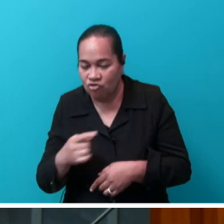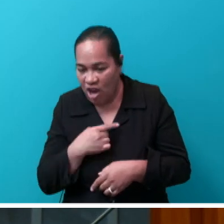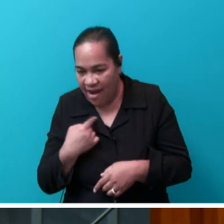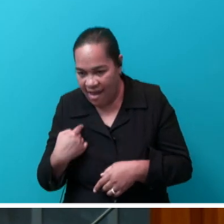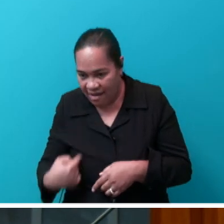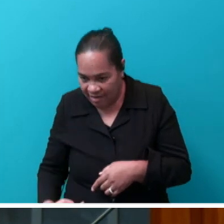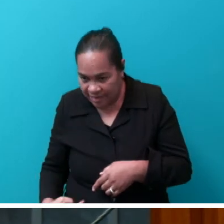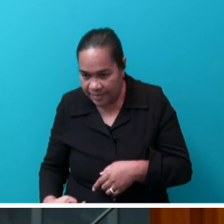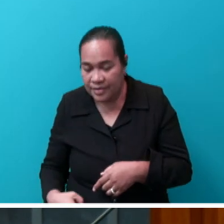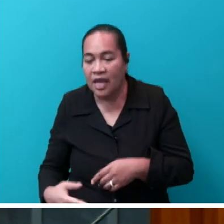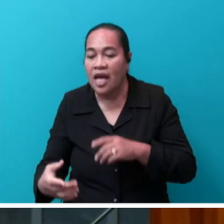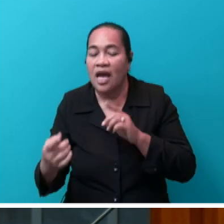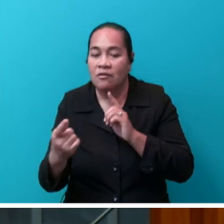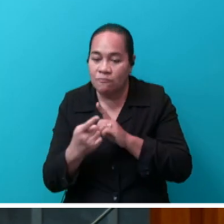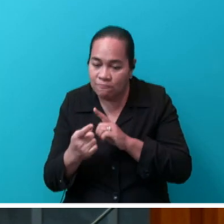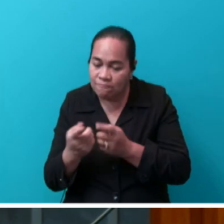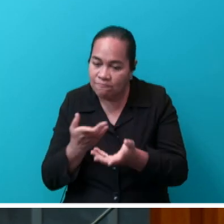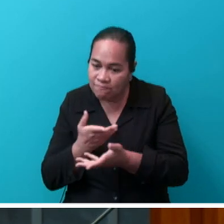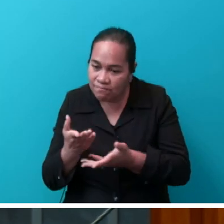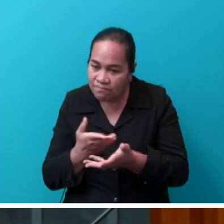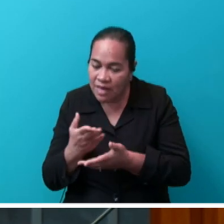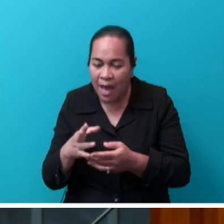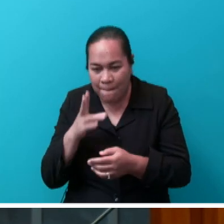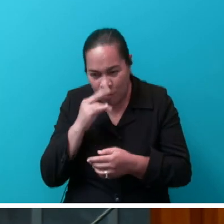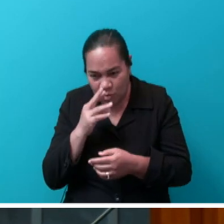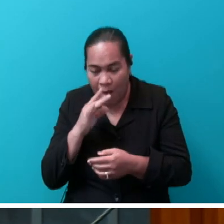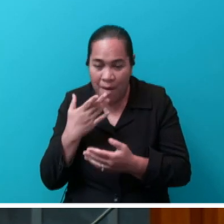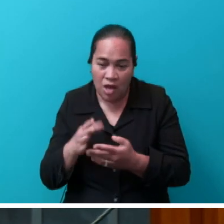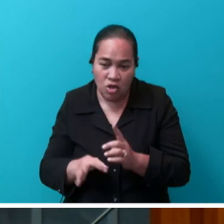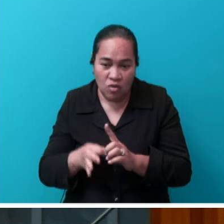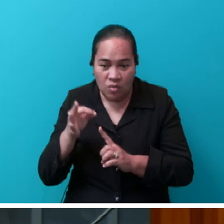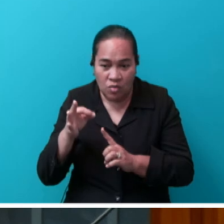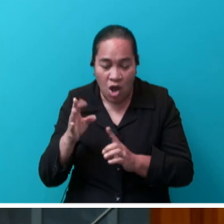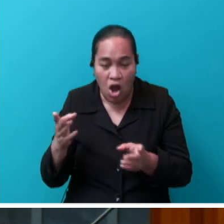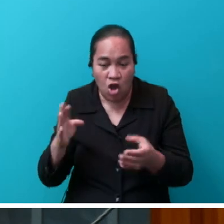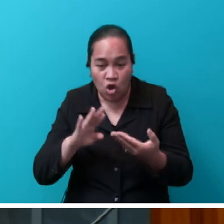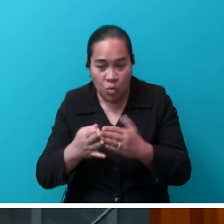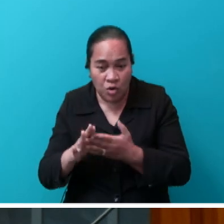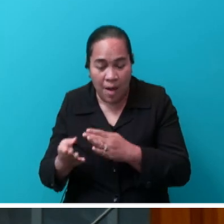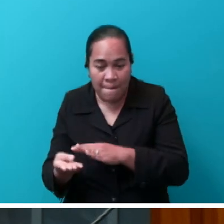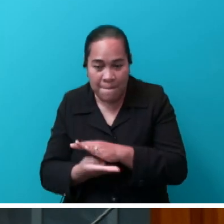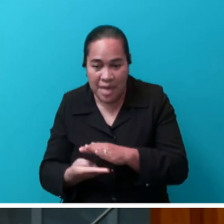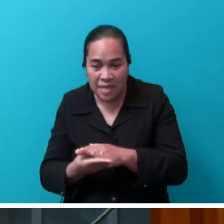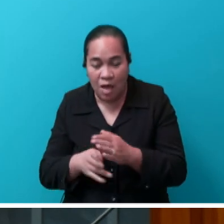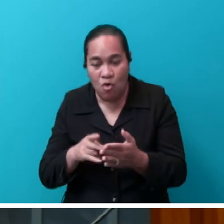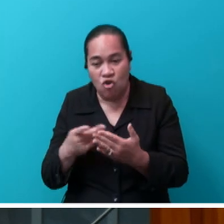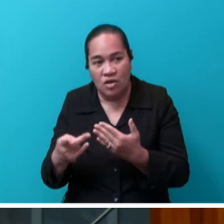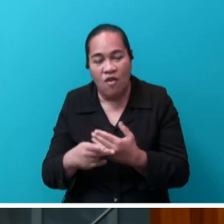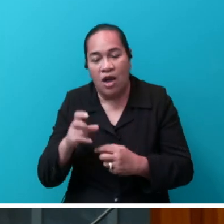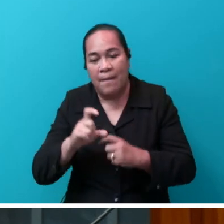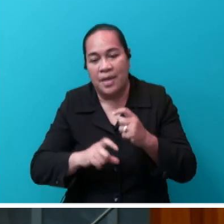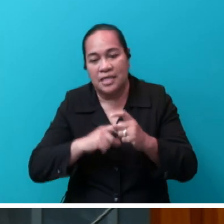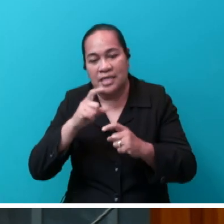for the People's Republic of China to discuss the possibility of developing a communal-based program for capacity